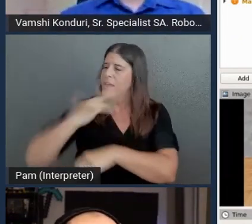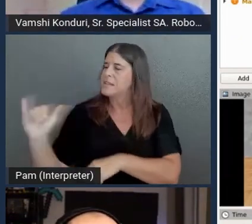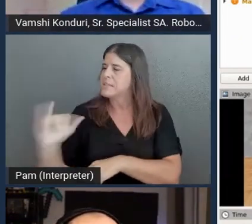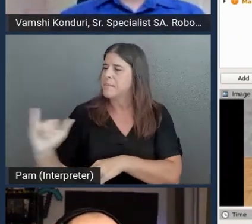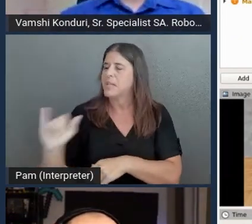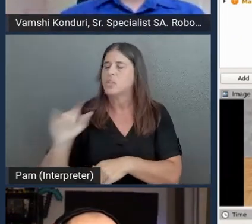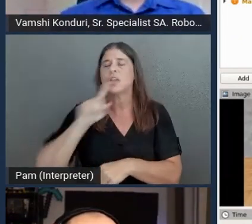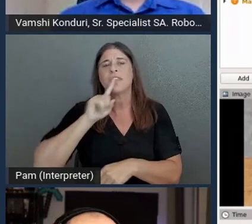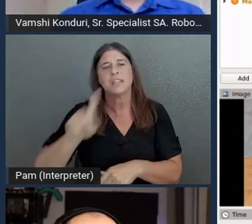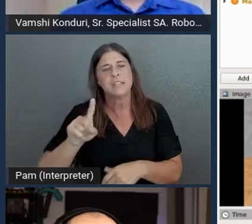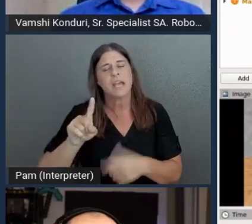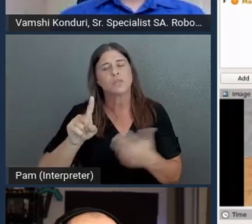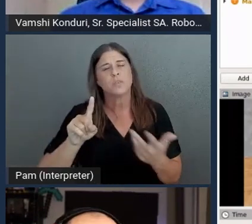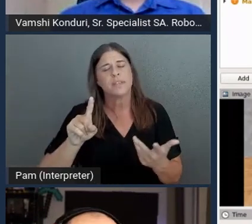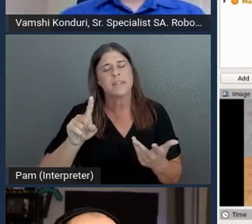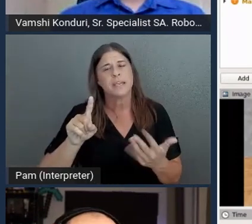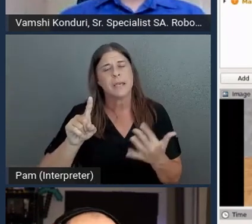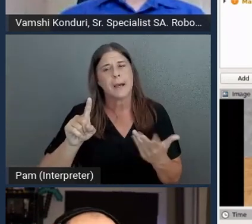the